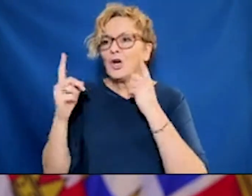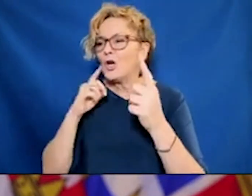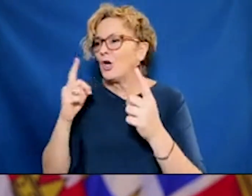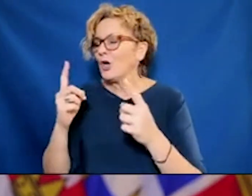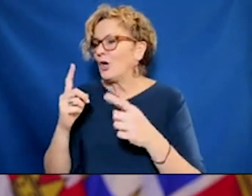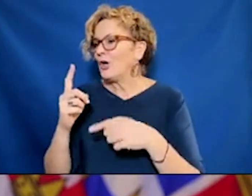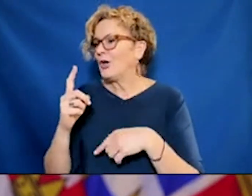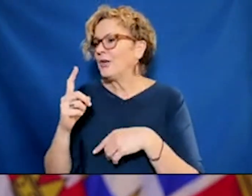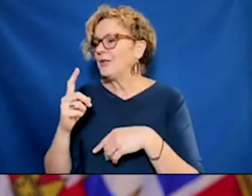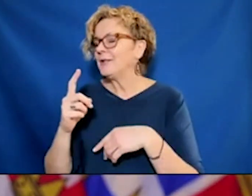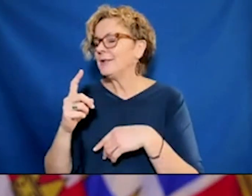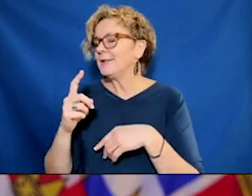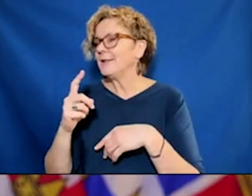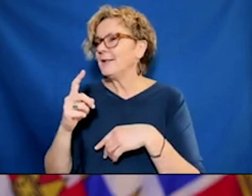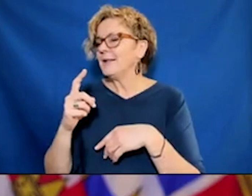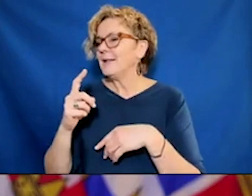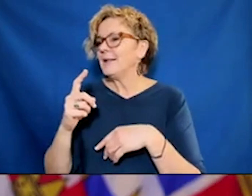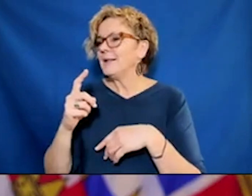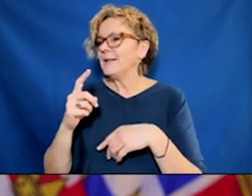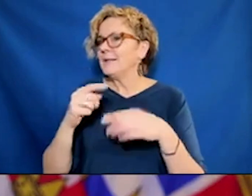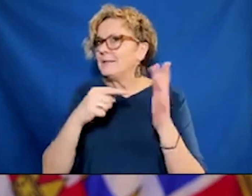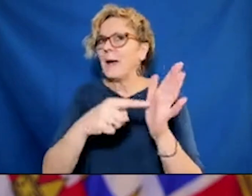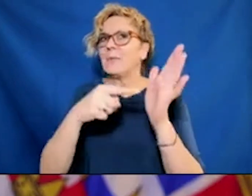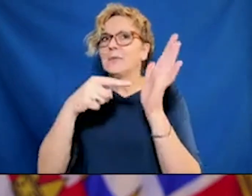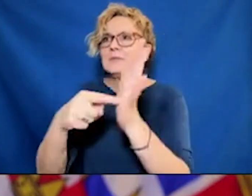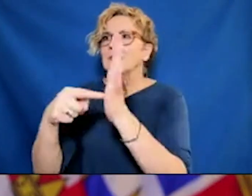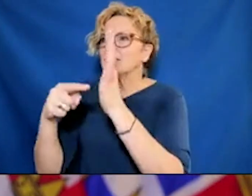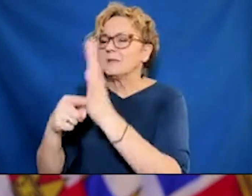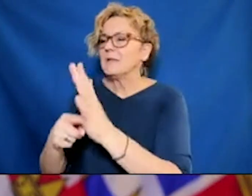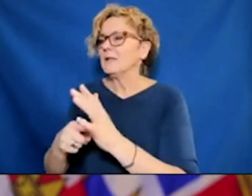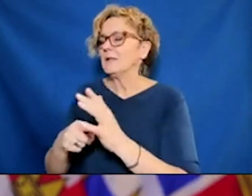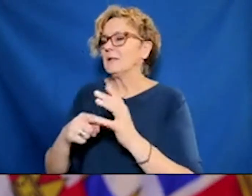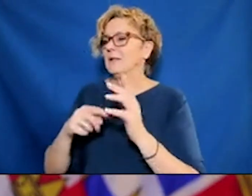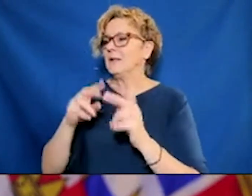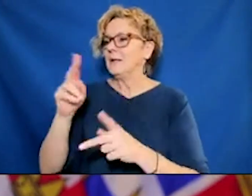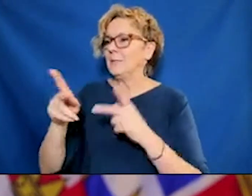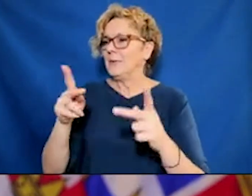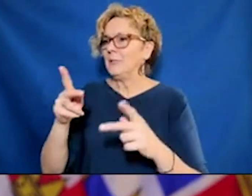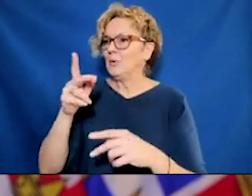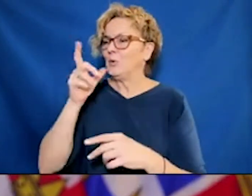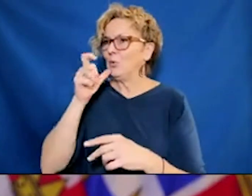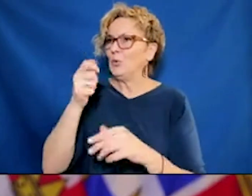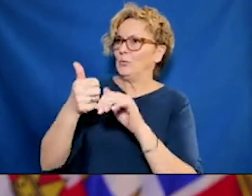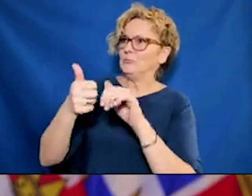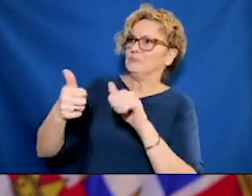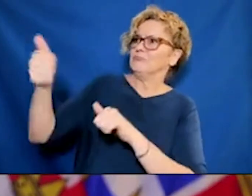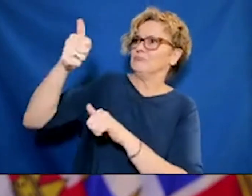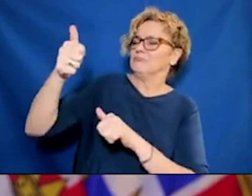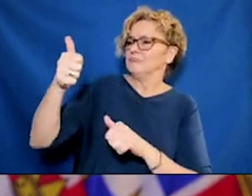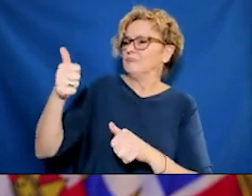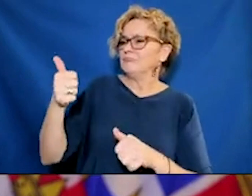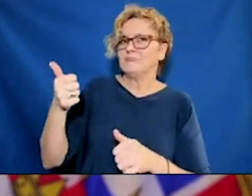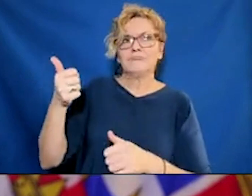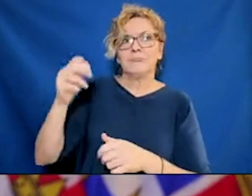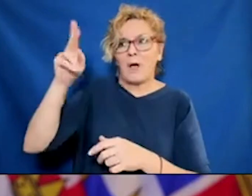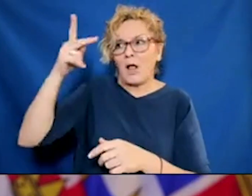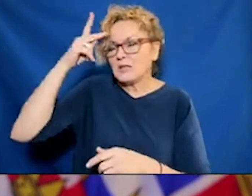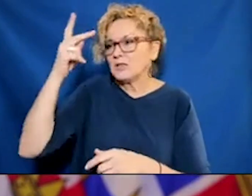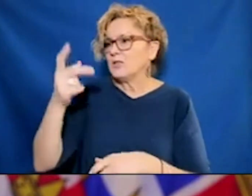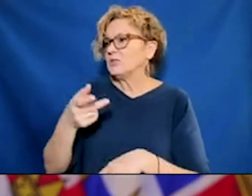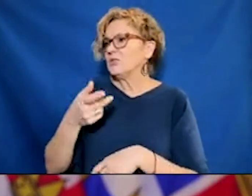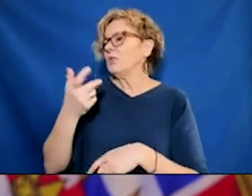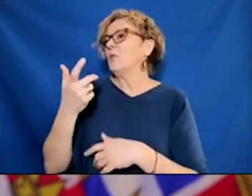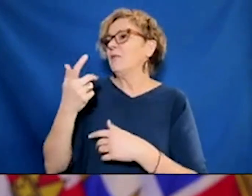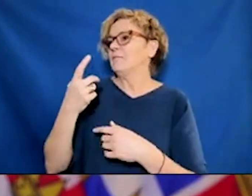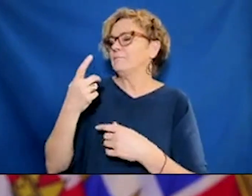is announcing or looking into banning travel from the province? What does it take for the Health Minister and the Officer of Health to